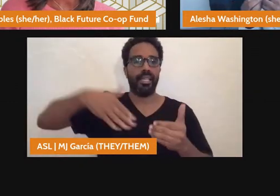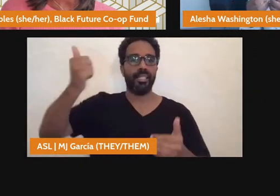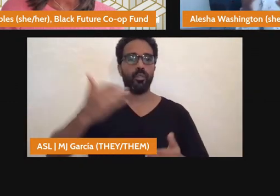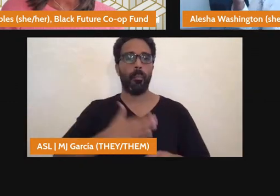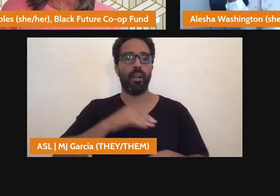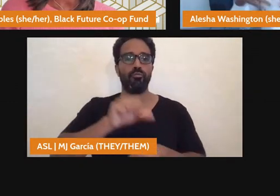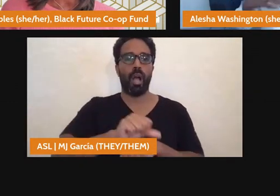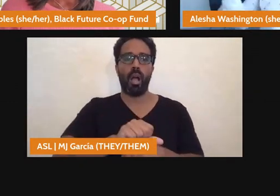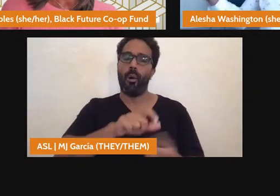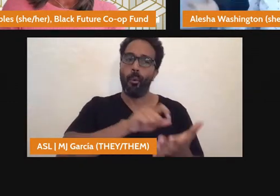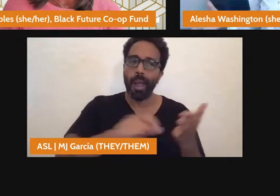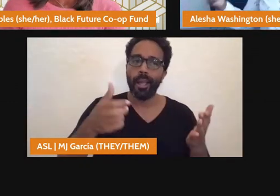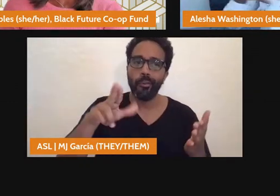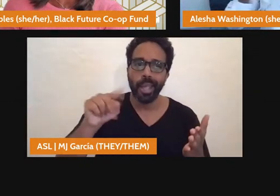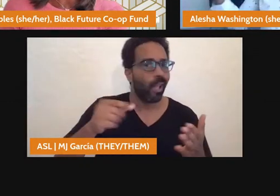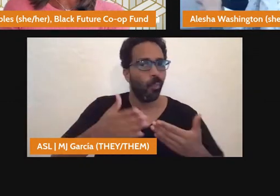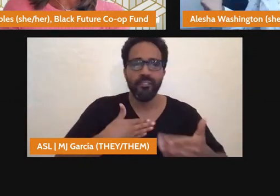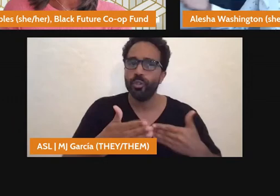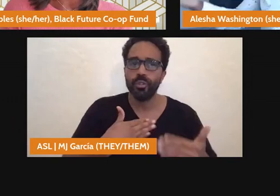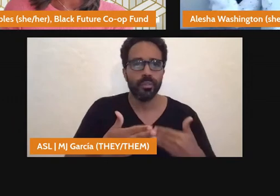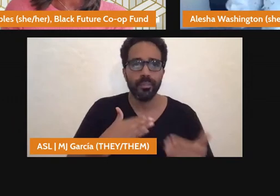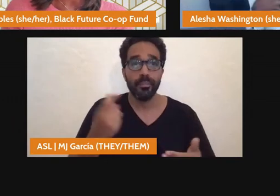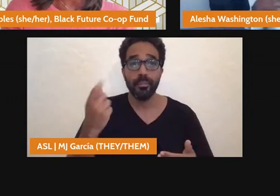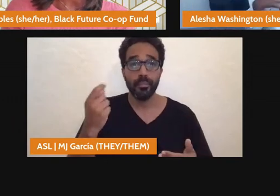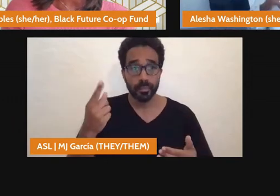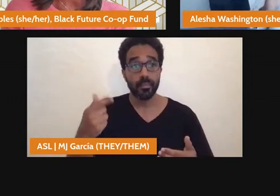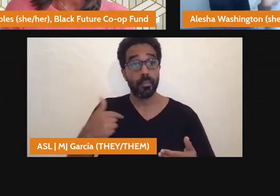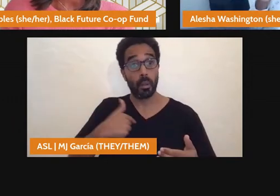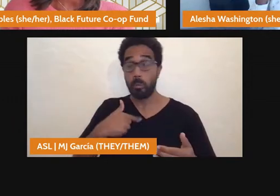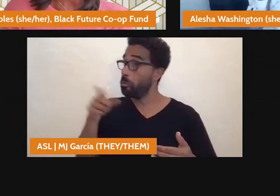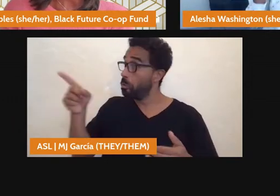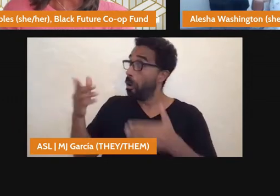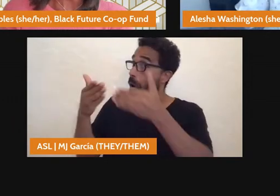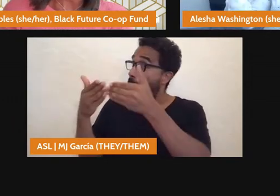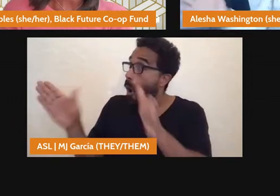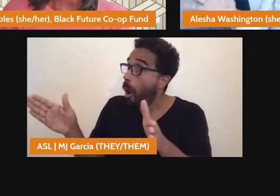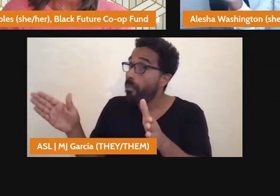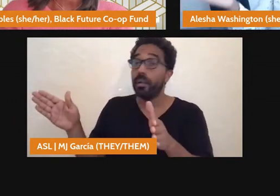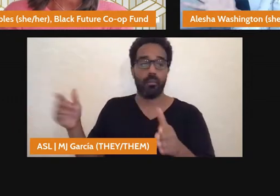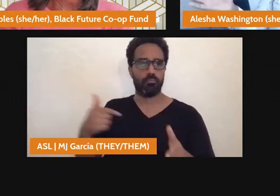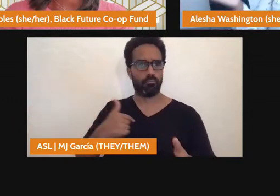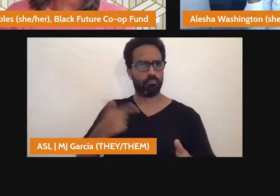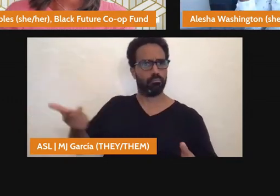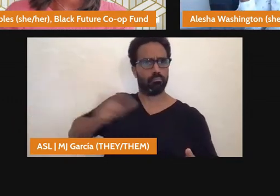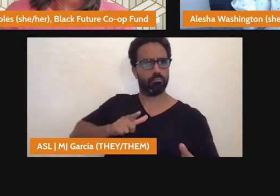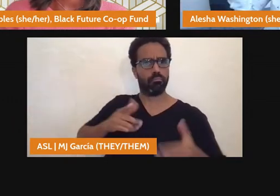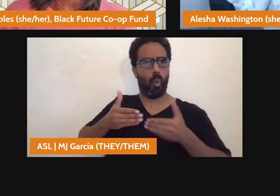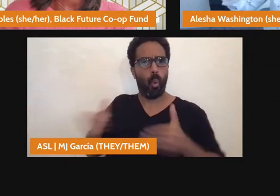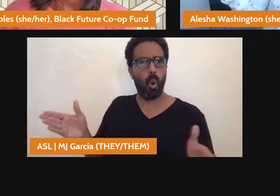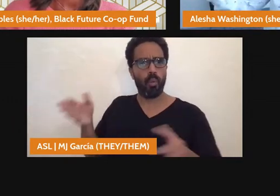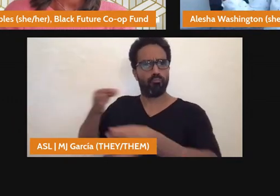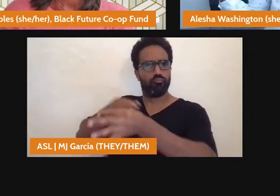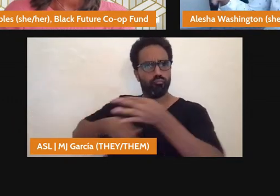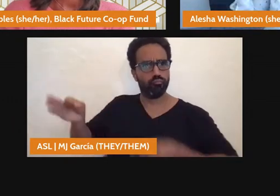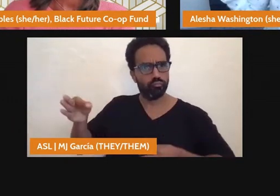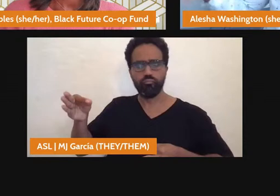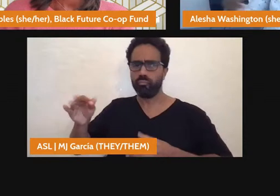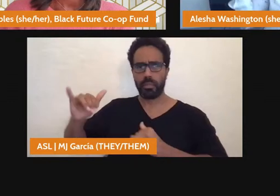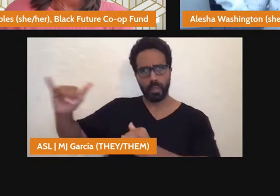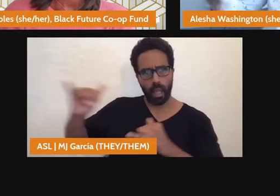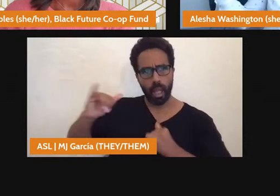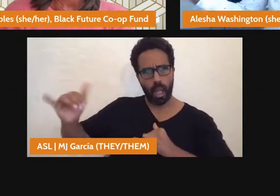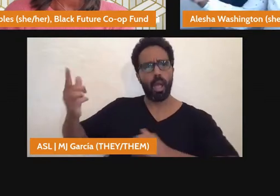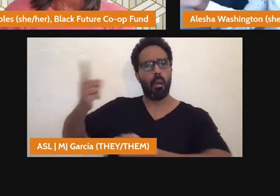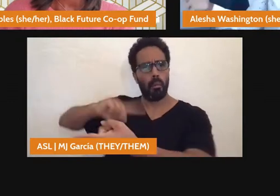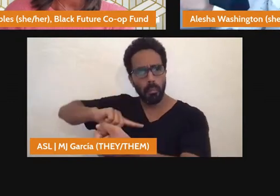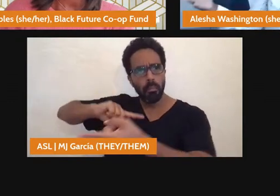these things. And I will open up and be honest and bring you in because I believe in shifting that power because you know what you need